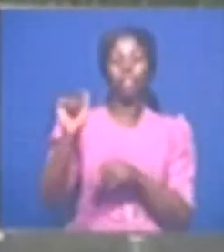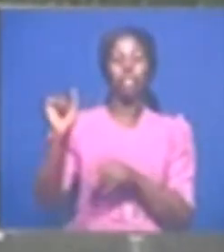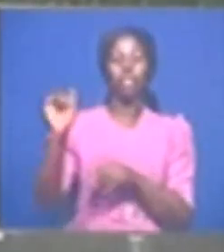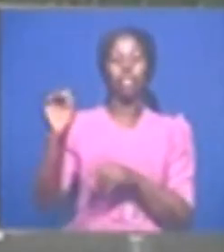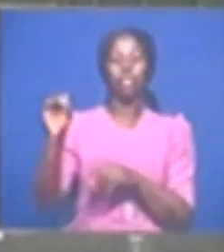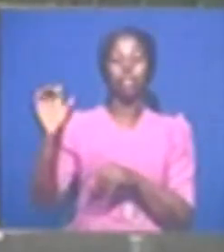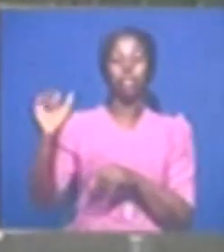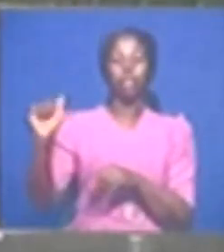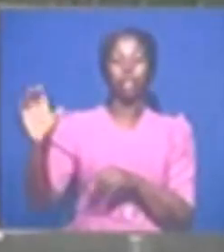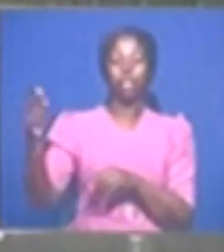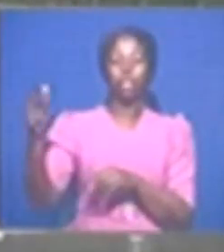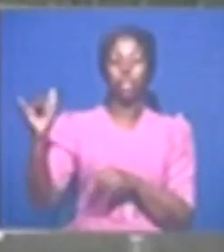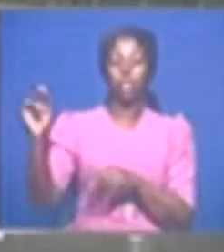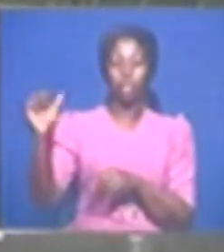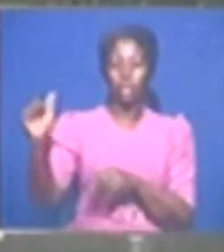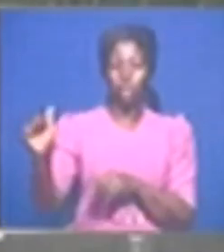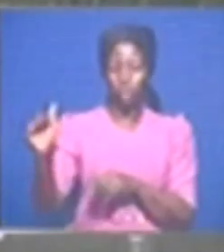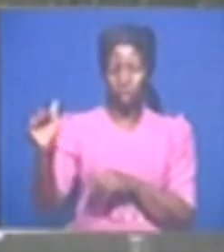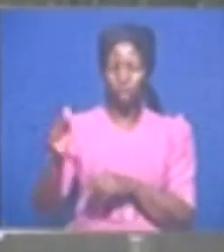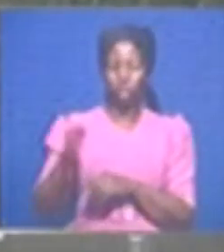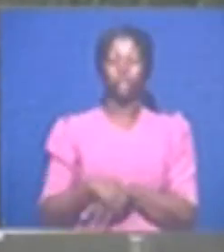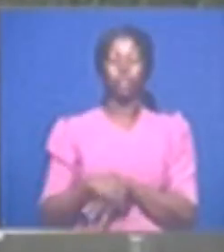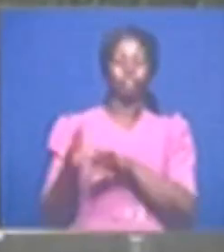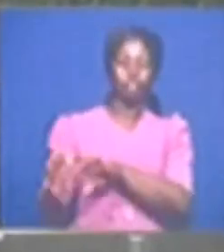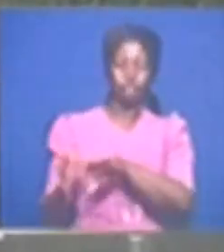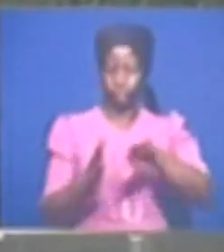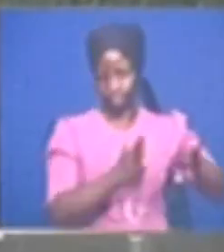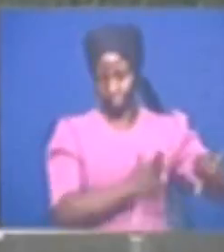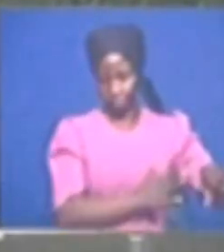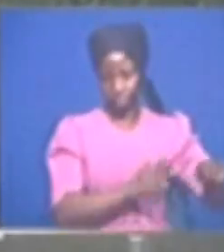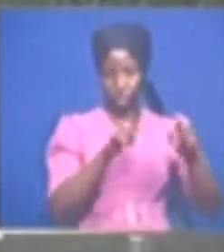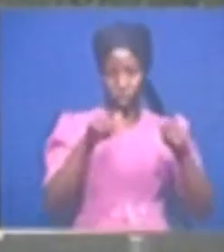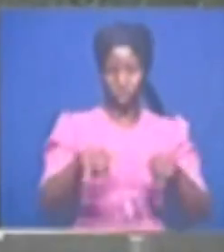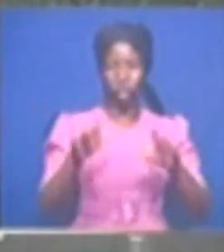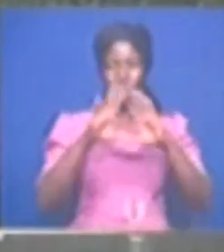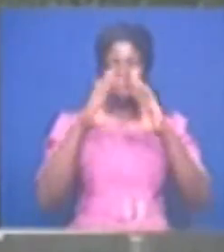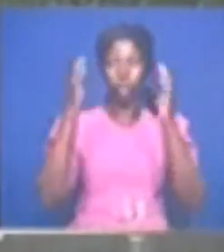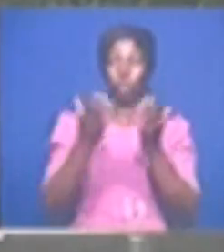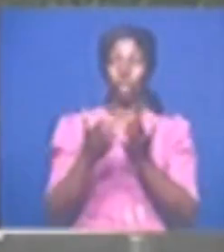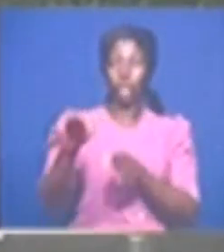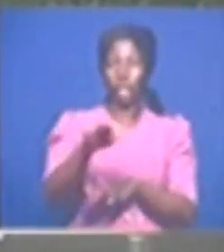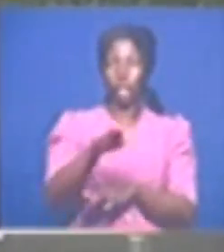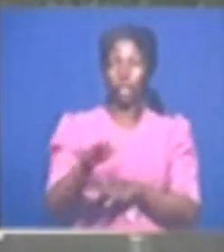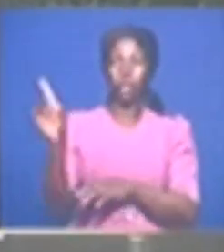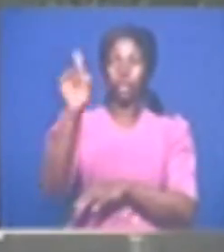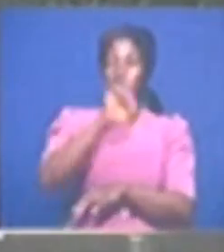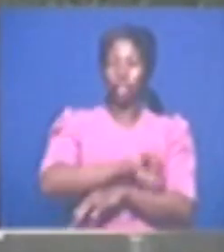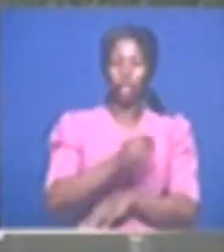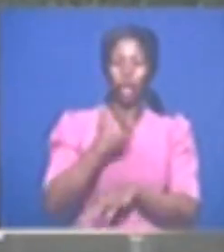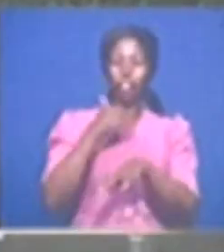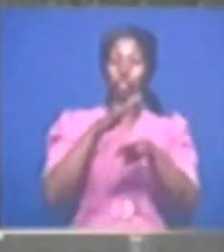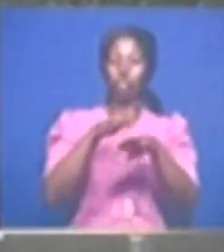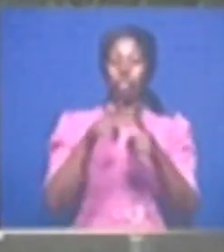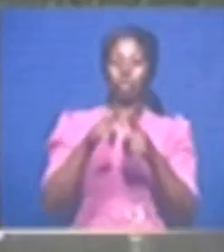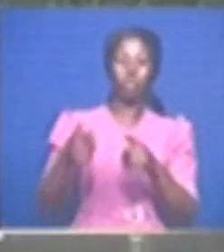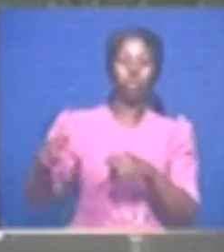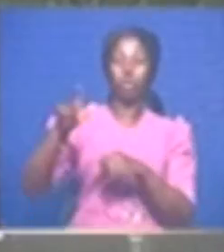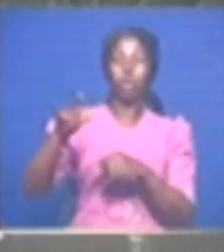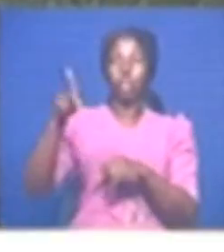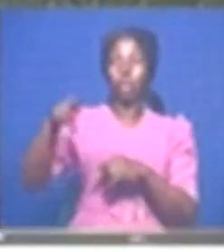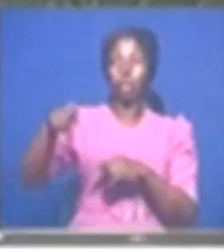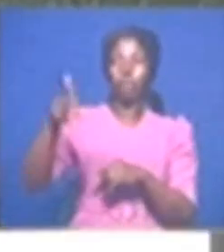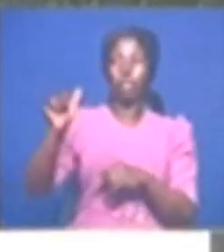Twitter handle. Now, on to other matters, because today is World Environment Day. There are calls to increase the plastic waste resulting in